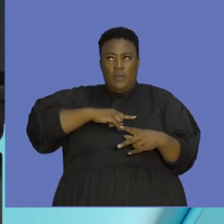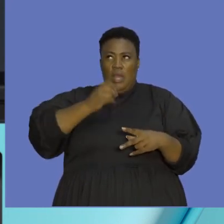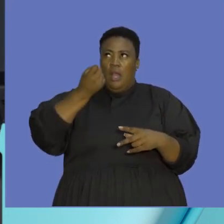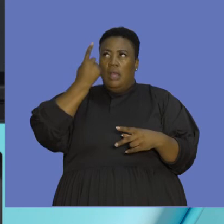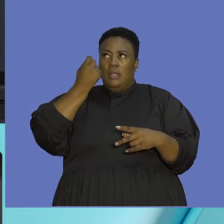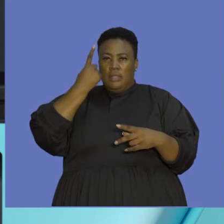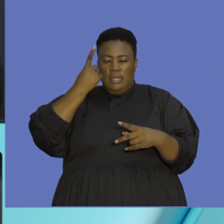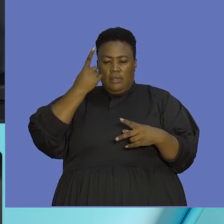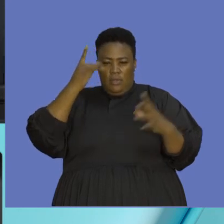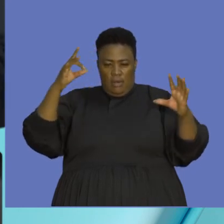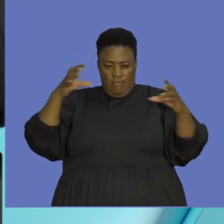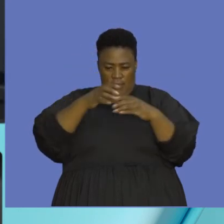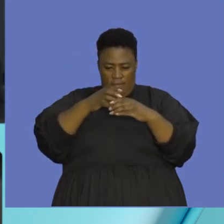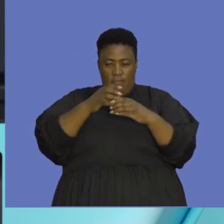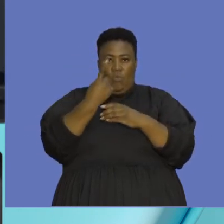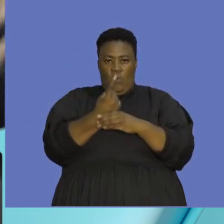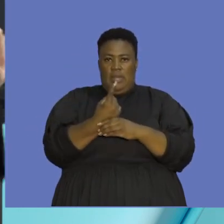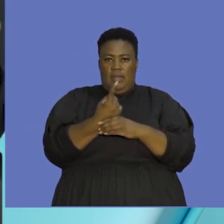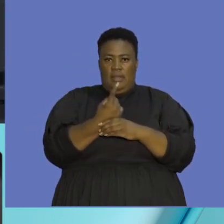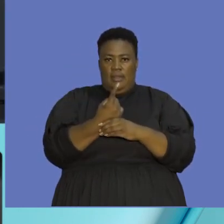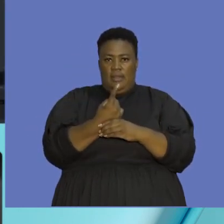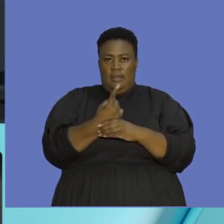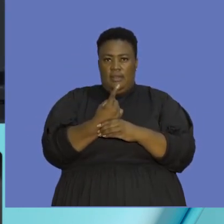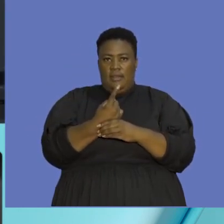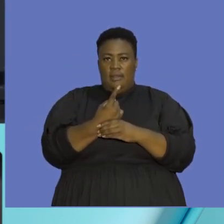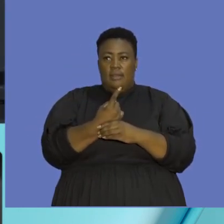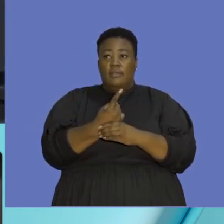to putting it in one section